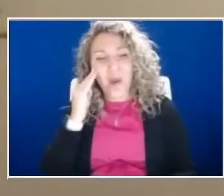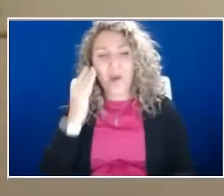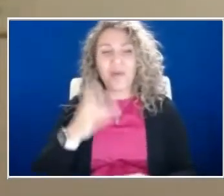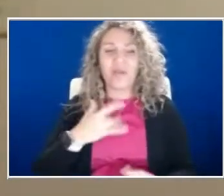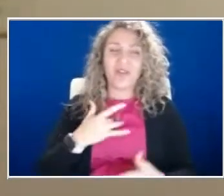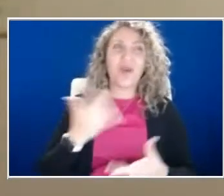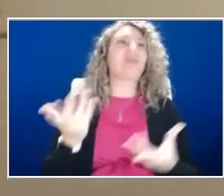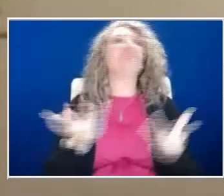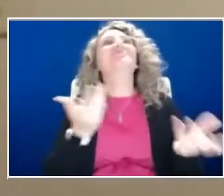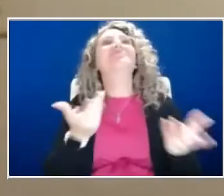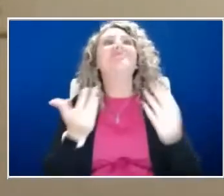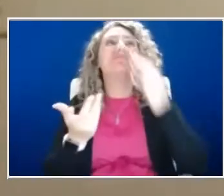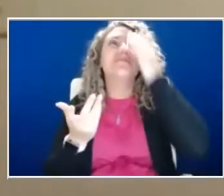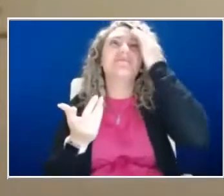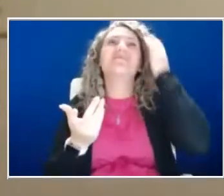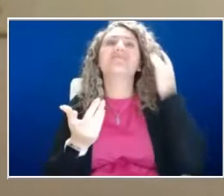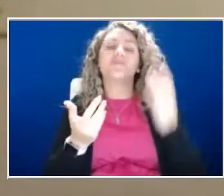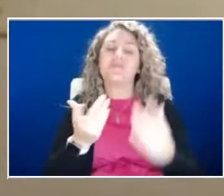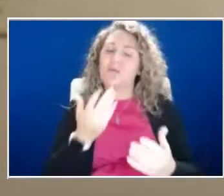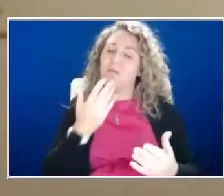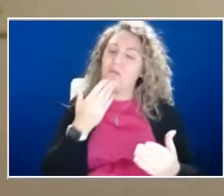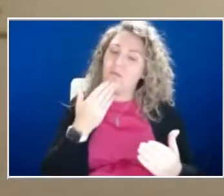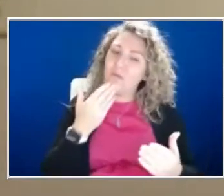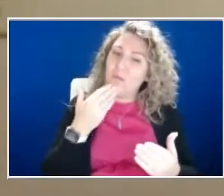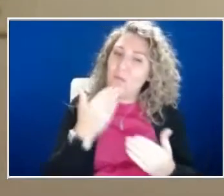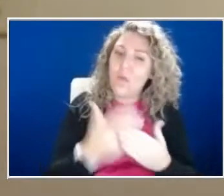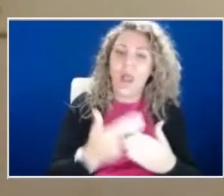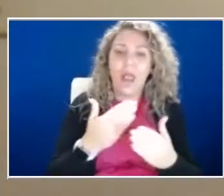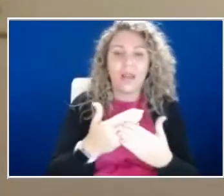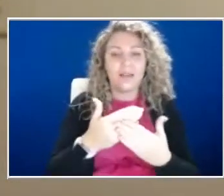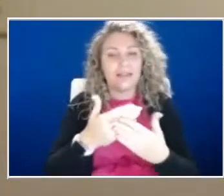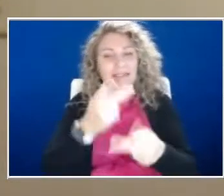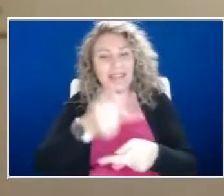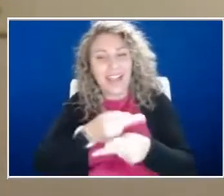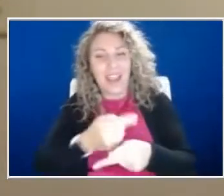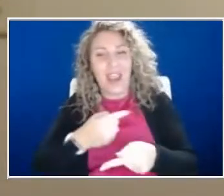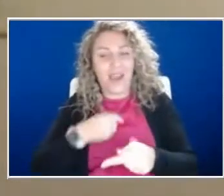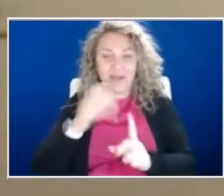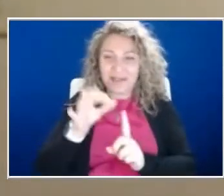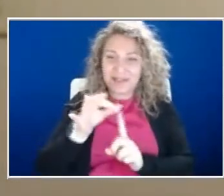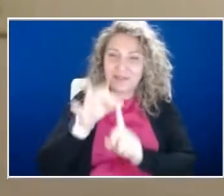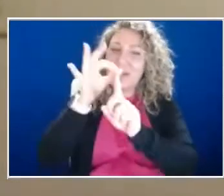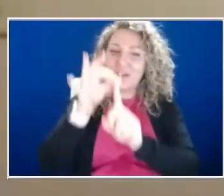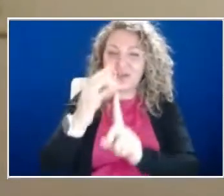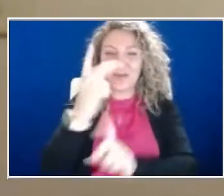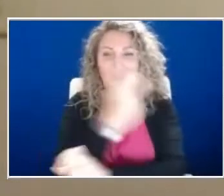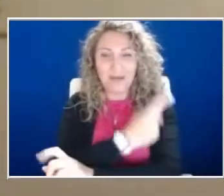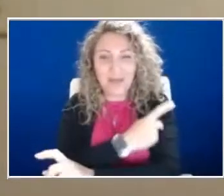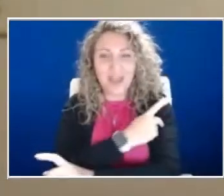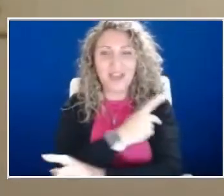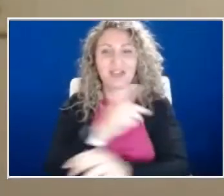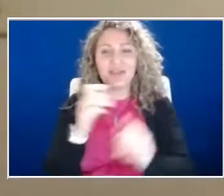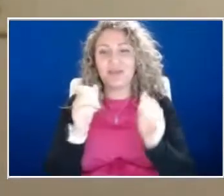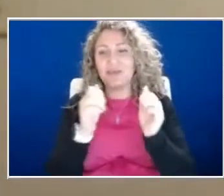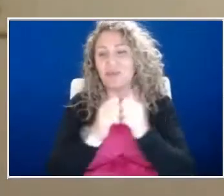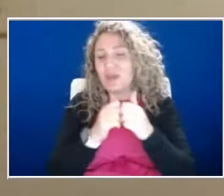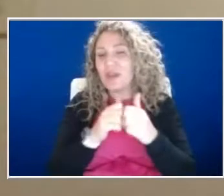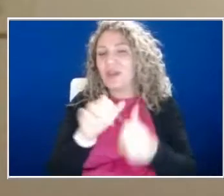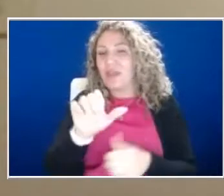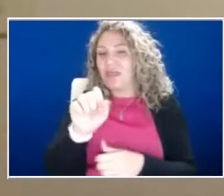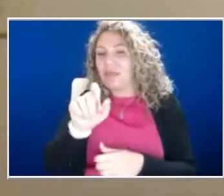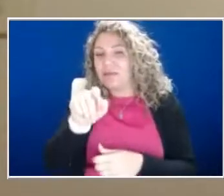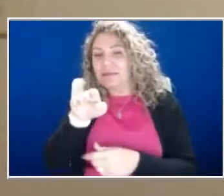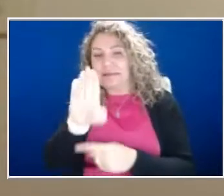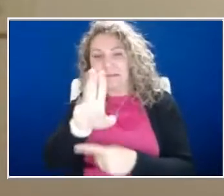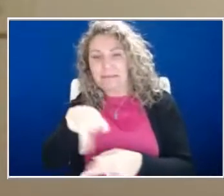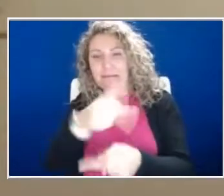felt very well taken care of. I was special. I was one patient with this subtype of breast